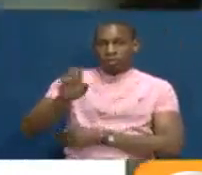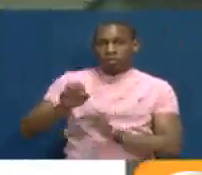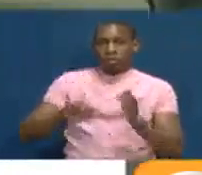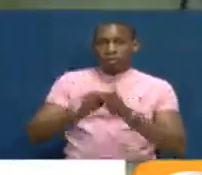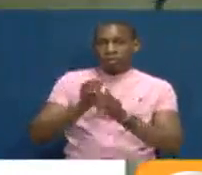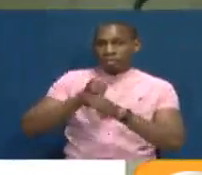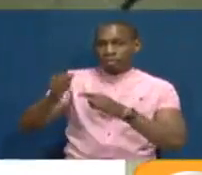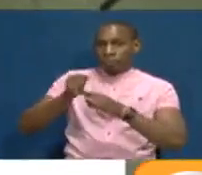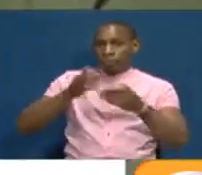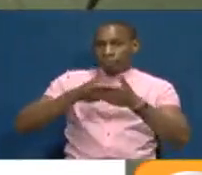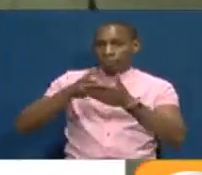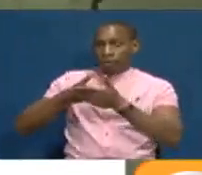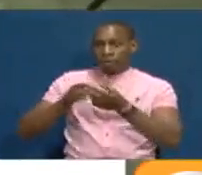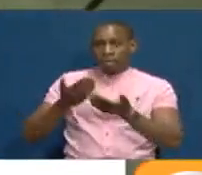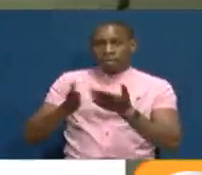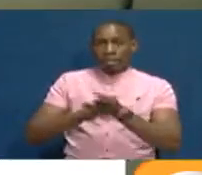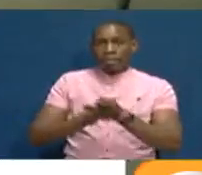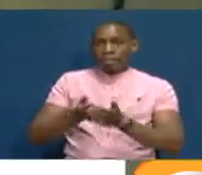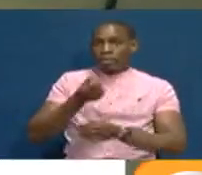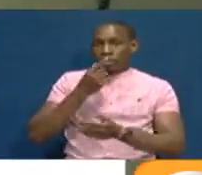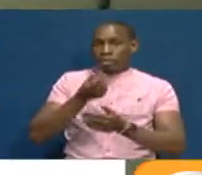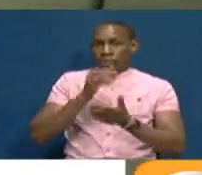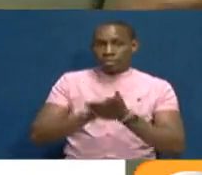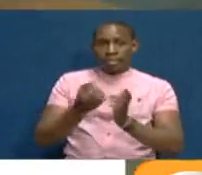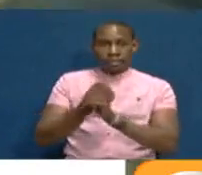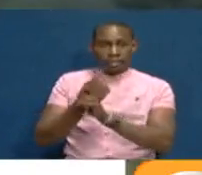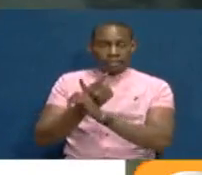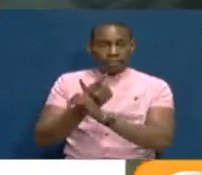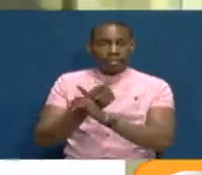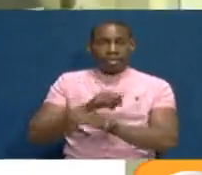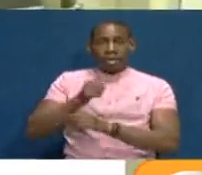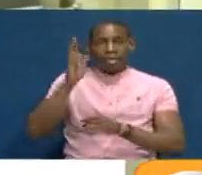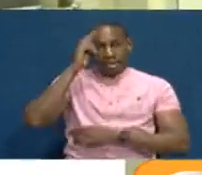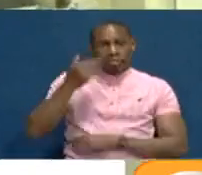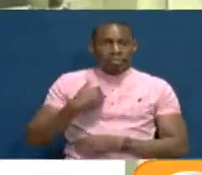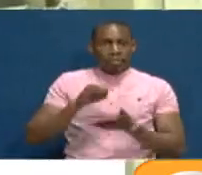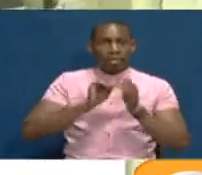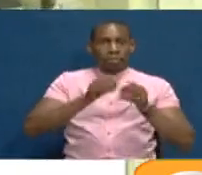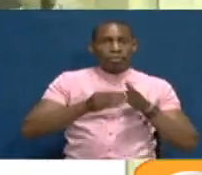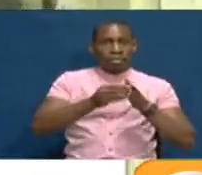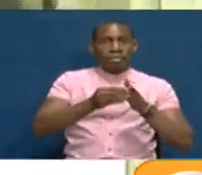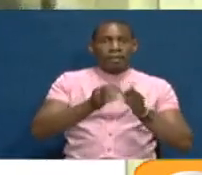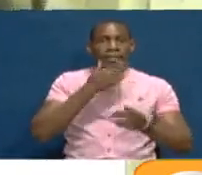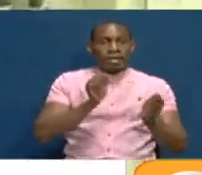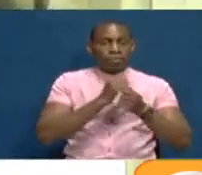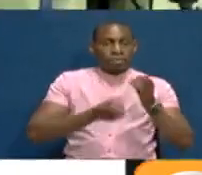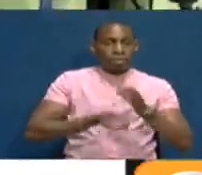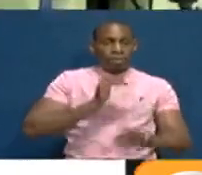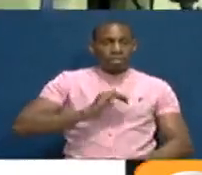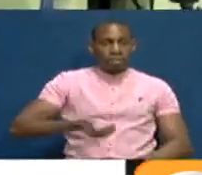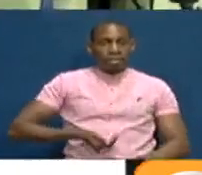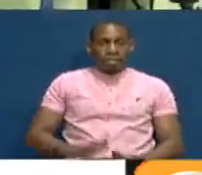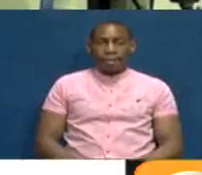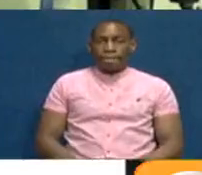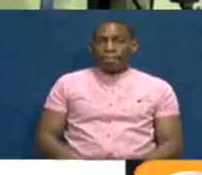sperm tube blockages, or stopping drugs like androgens, there are other factors that can cause infertility in men. You